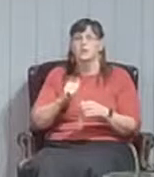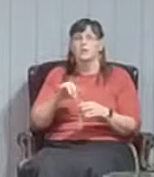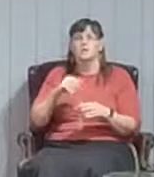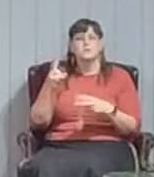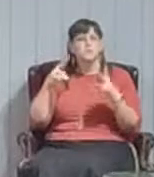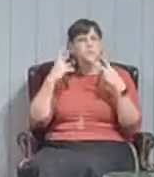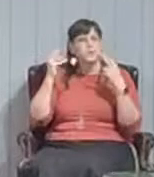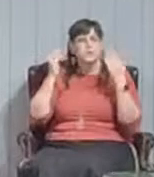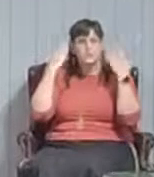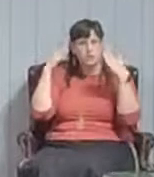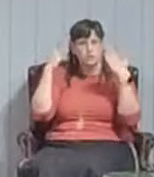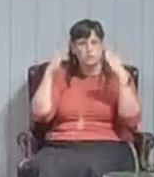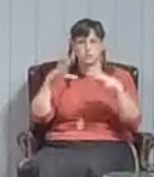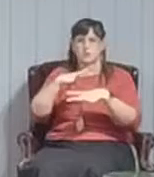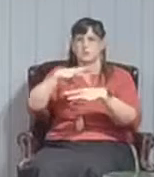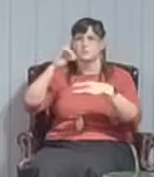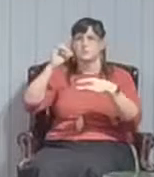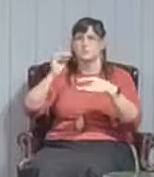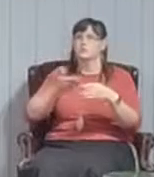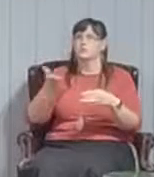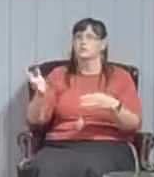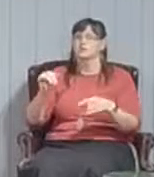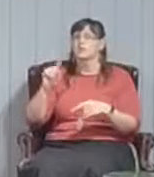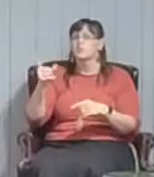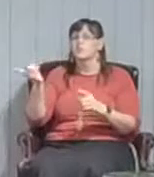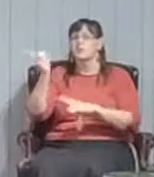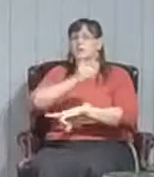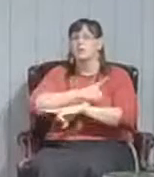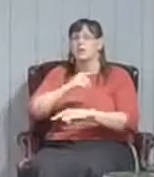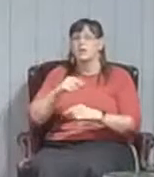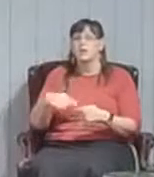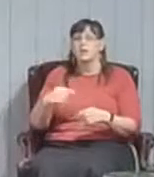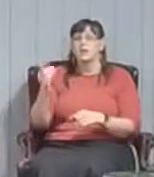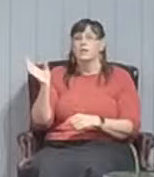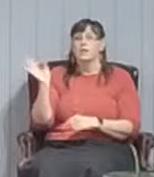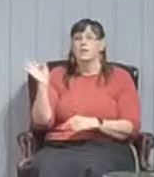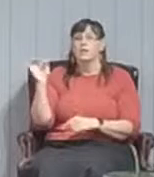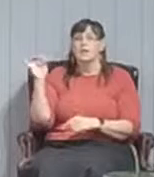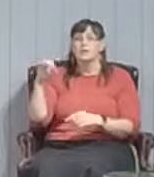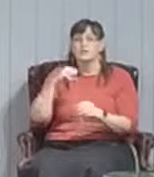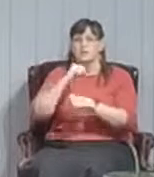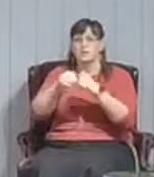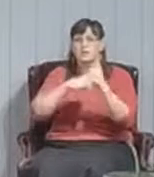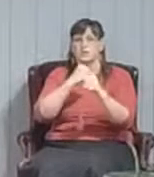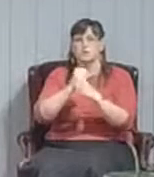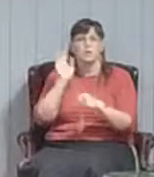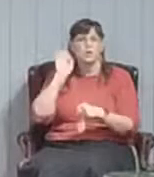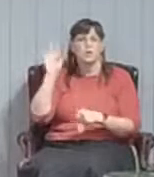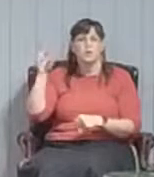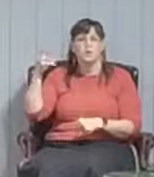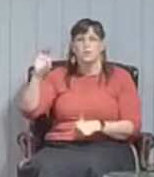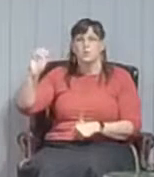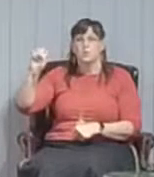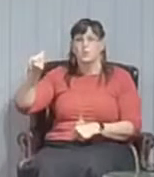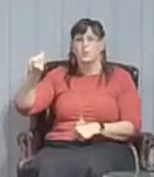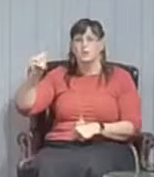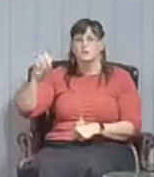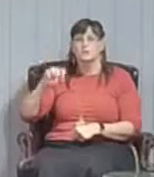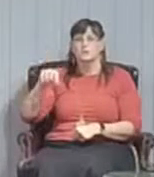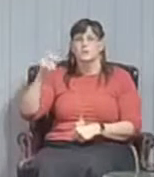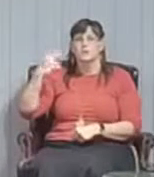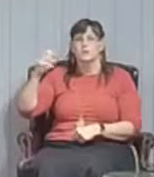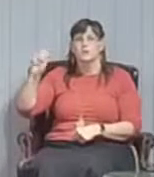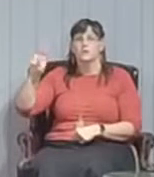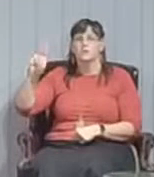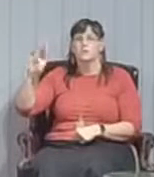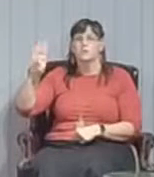spiritual things. And one day, at the age of 18 years old, I heard Rex Humbard on the television give the